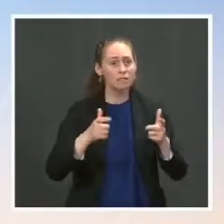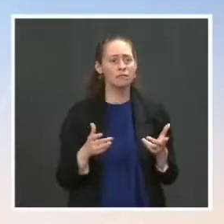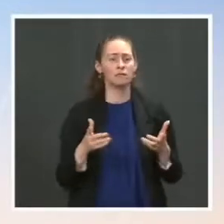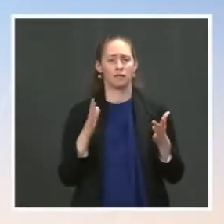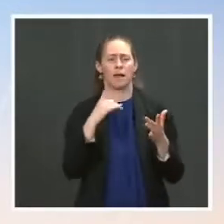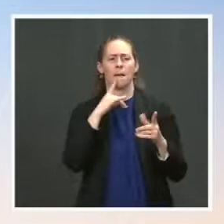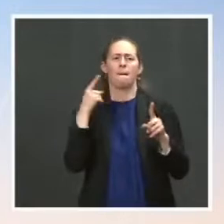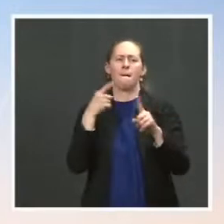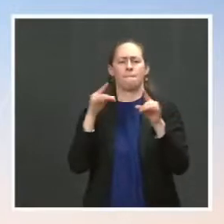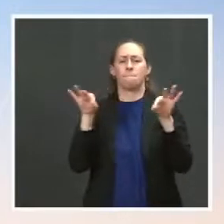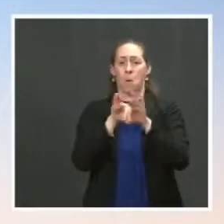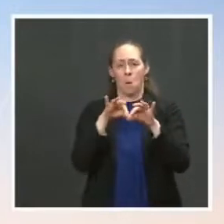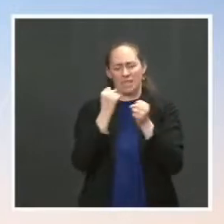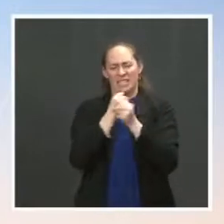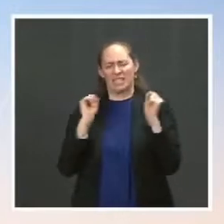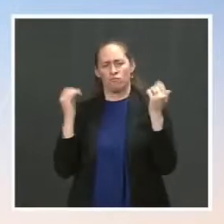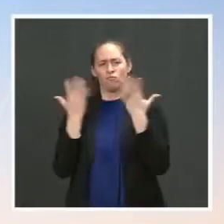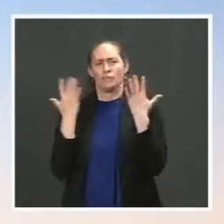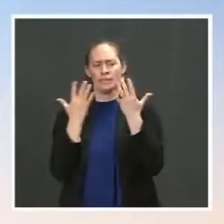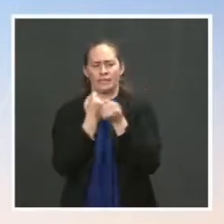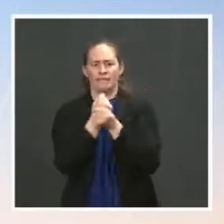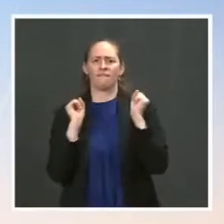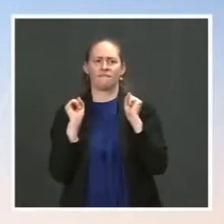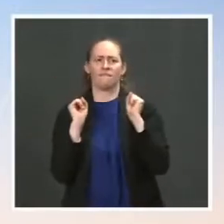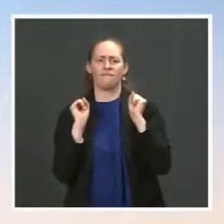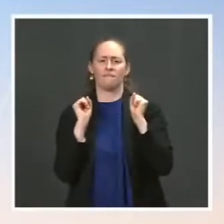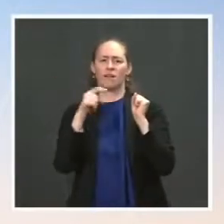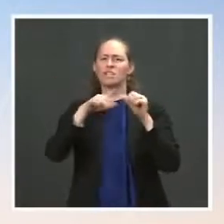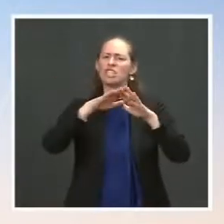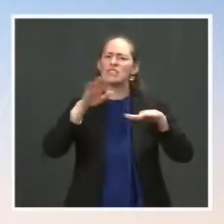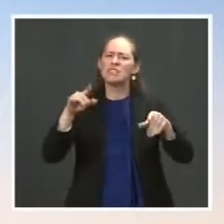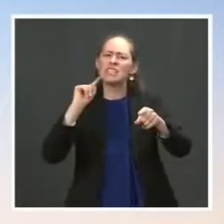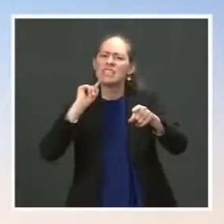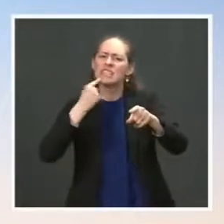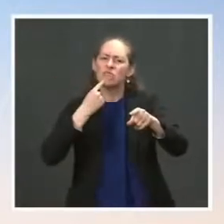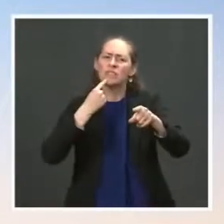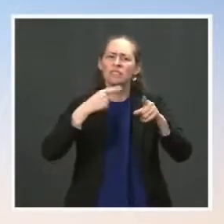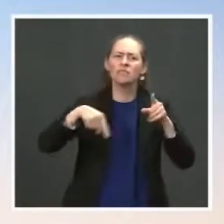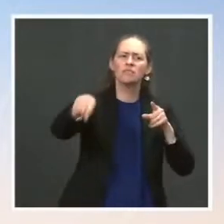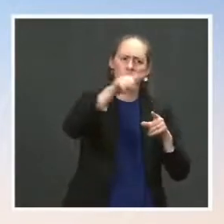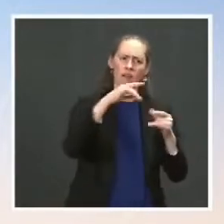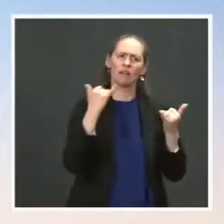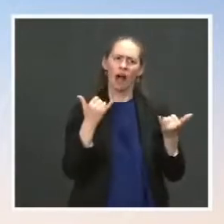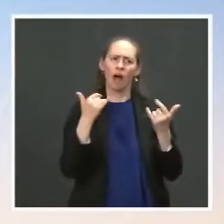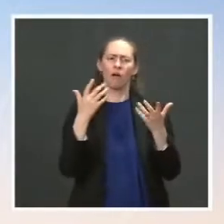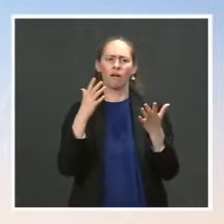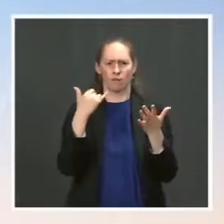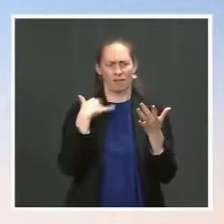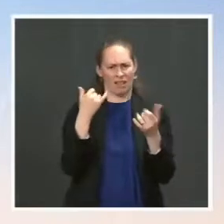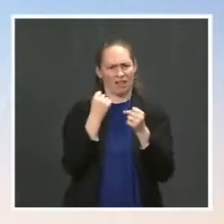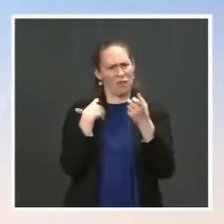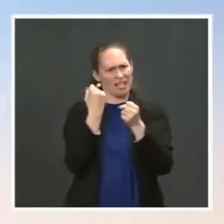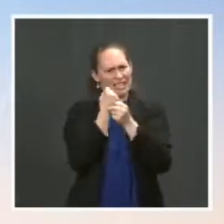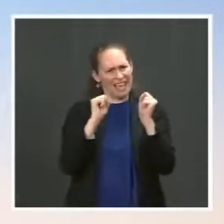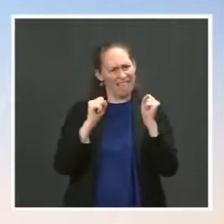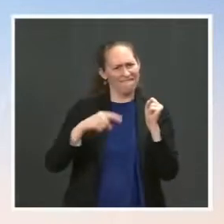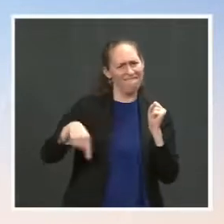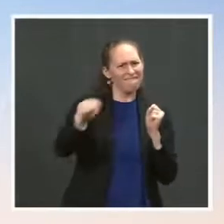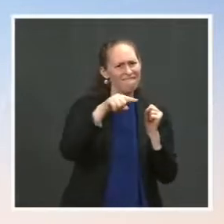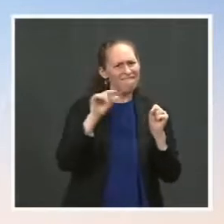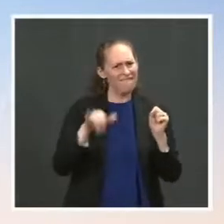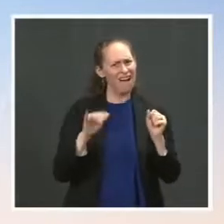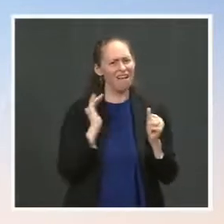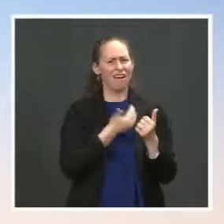in our care very seriously, hence our earlier conversation about the funding spent to keep them safe during the pandemic.